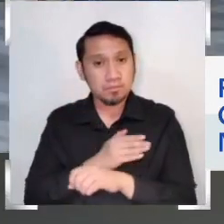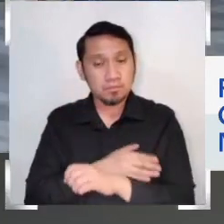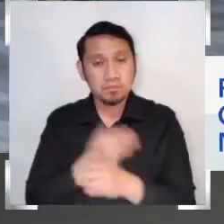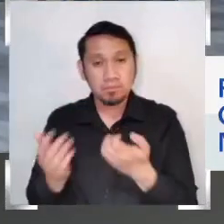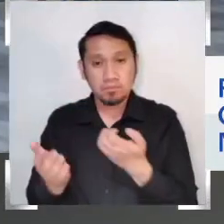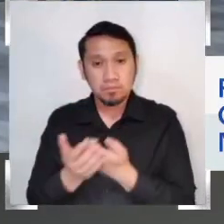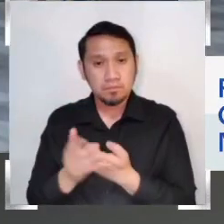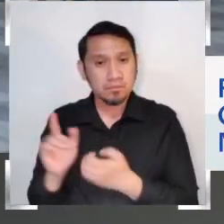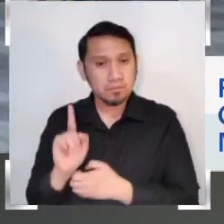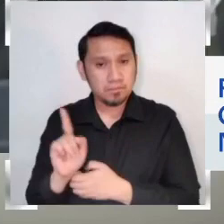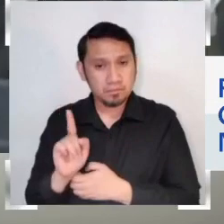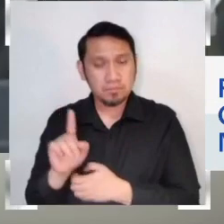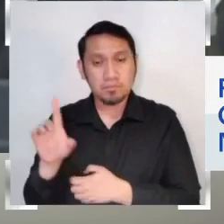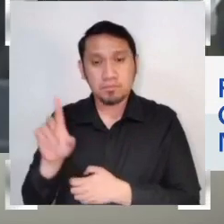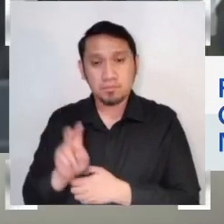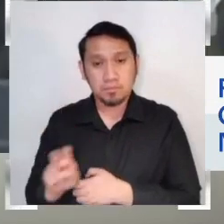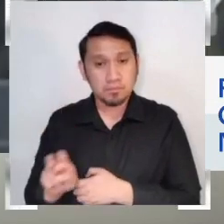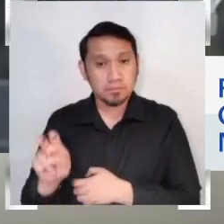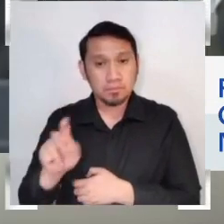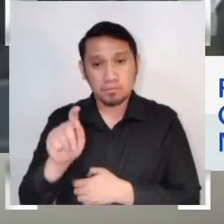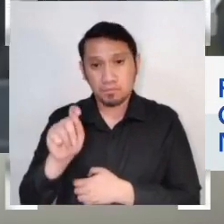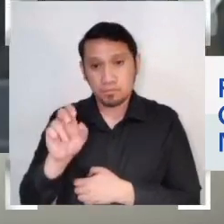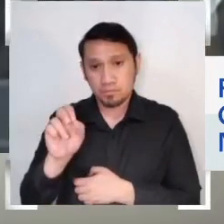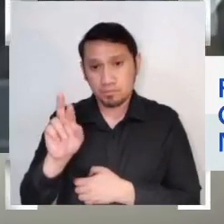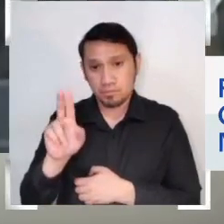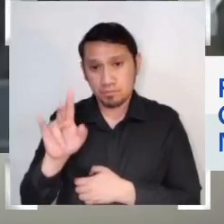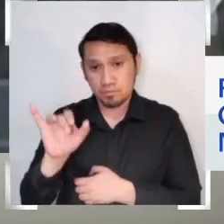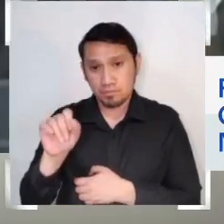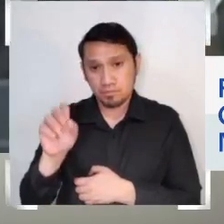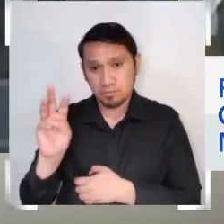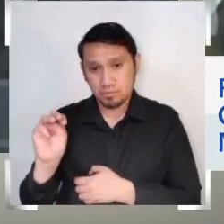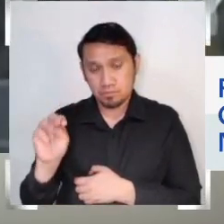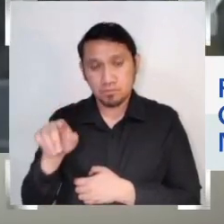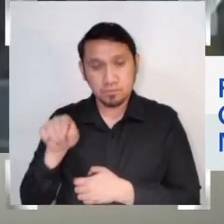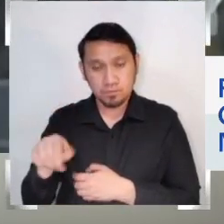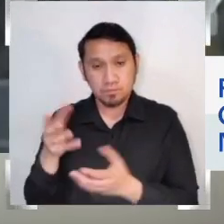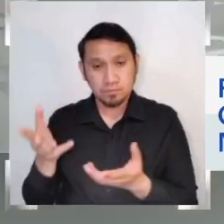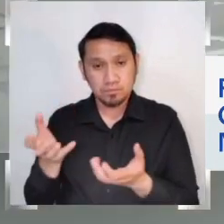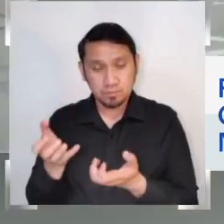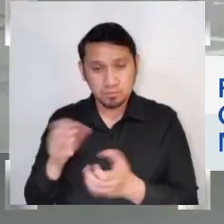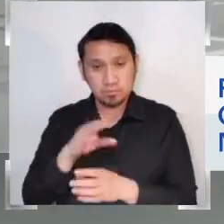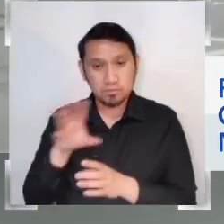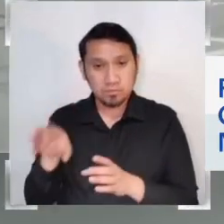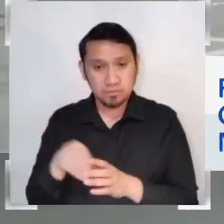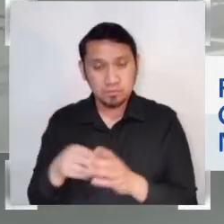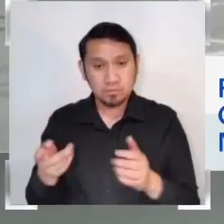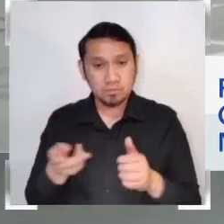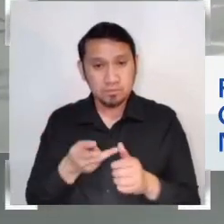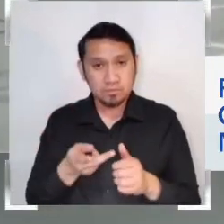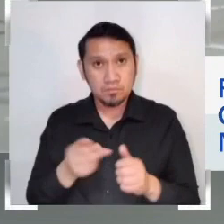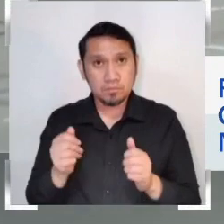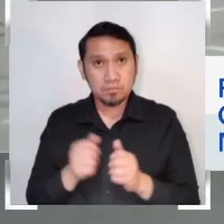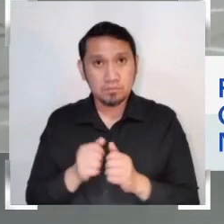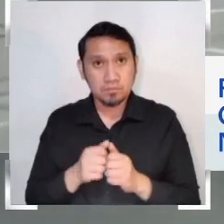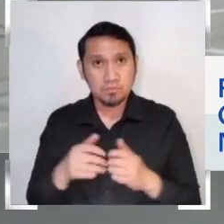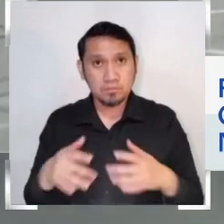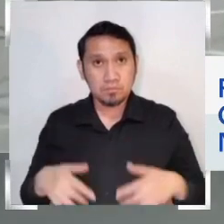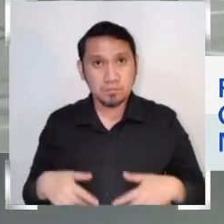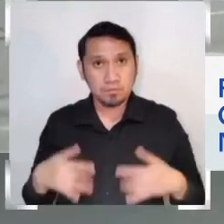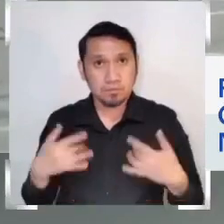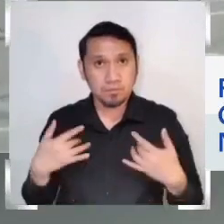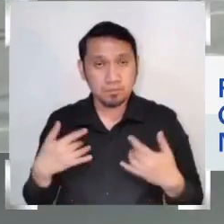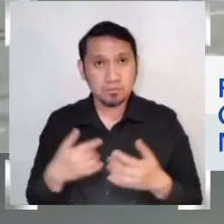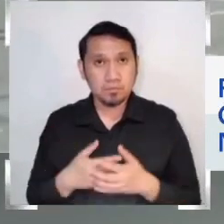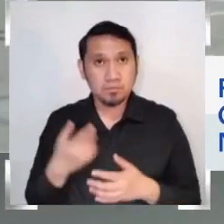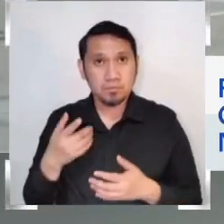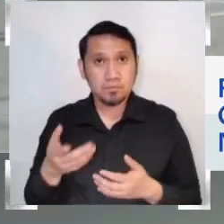We want one of the key players in our nation's progress to be buzzing once again with life stronger than ever, so that they